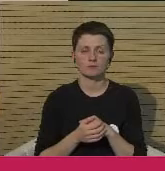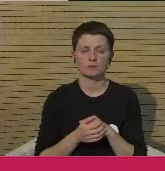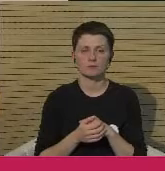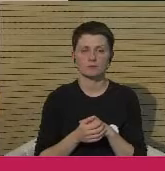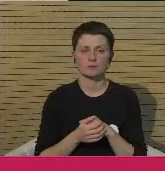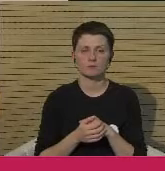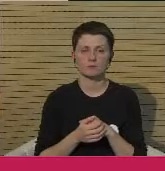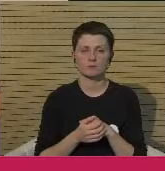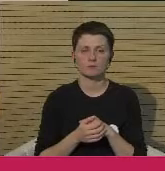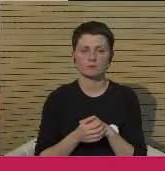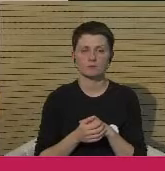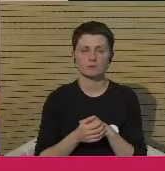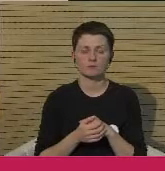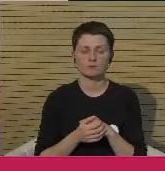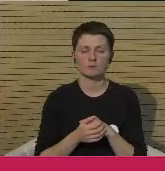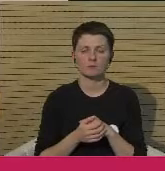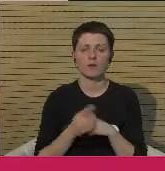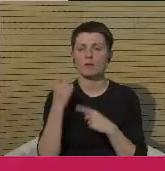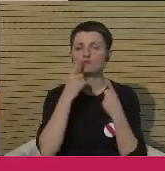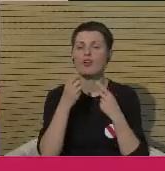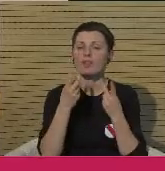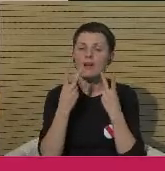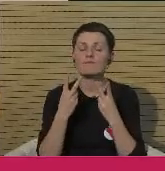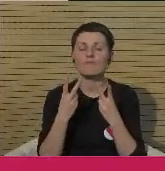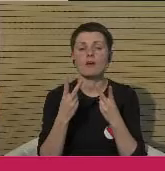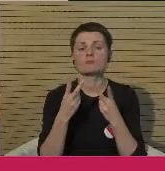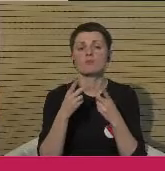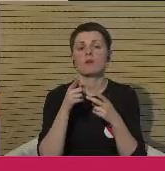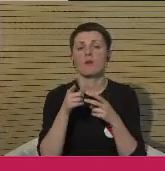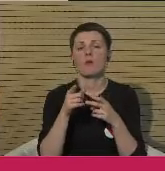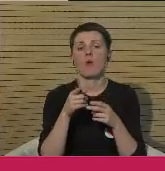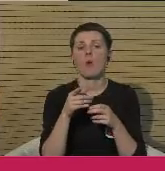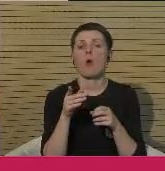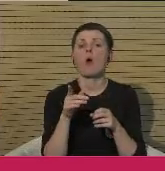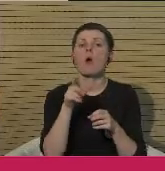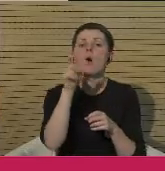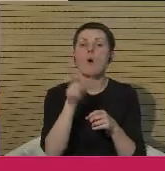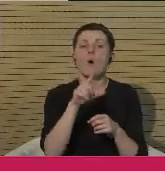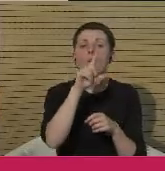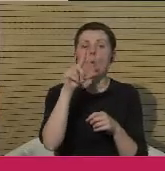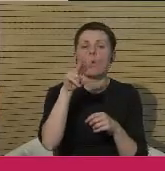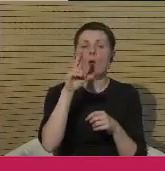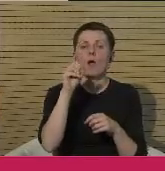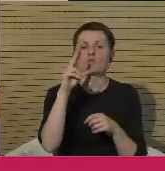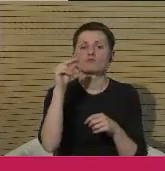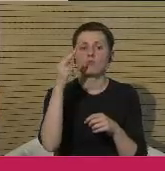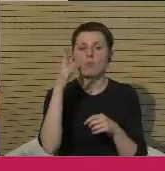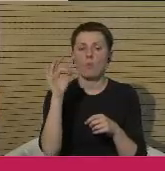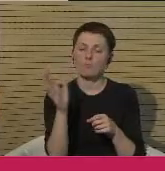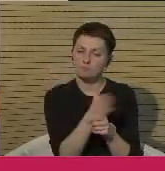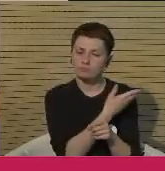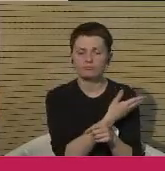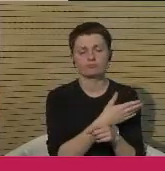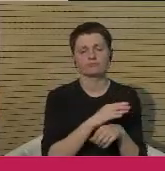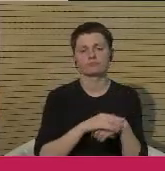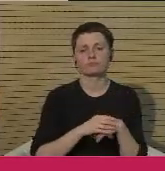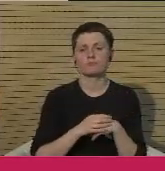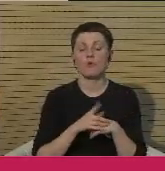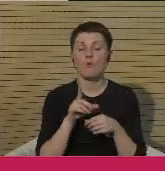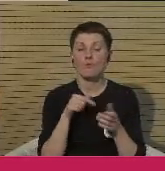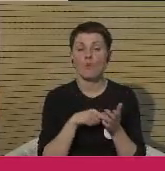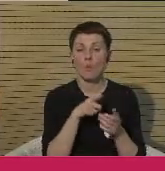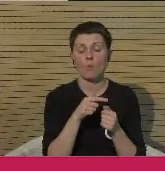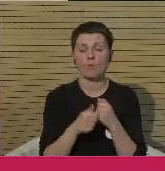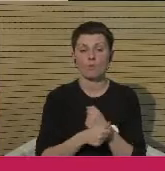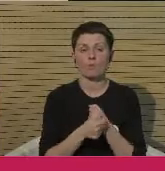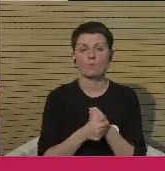I believe the first thing that we are fighting for is removal of